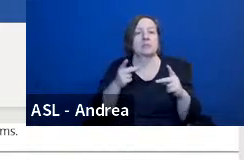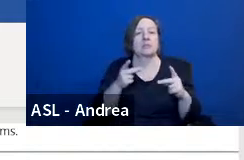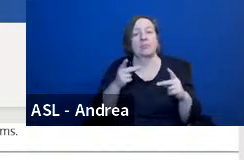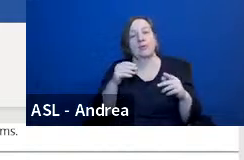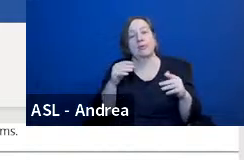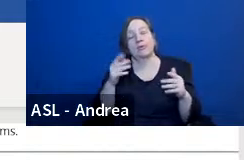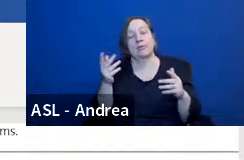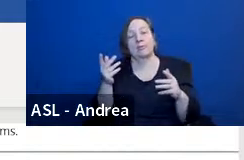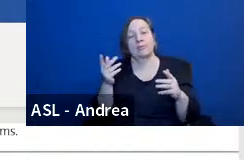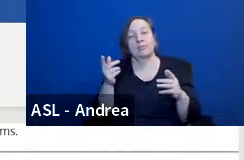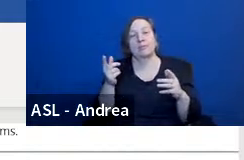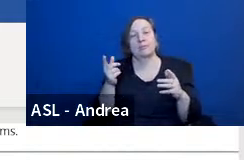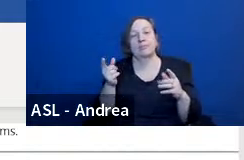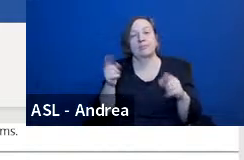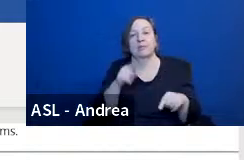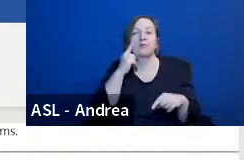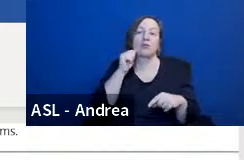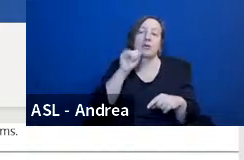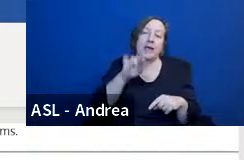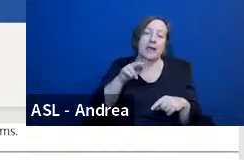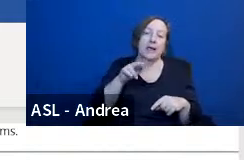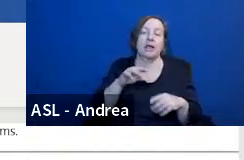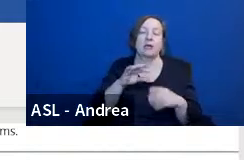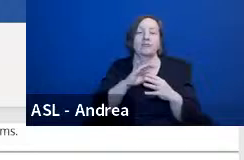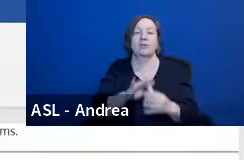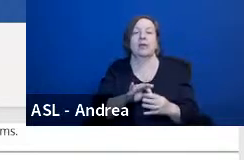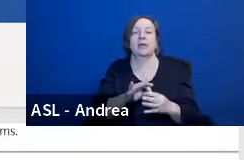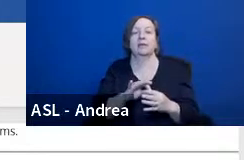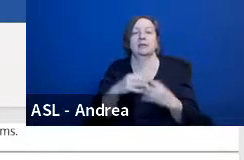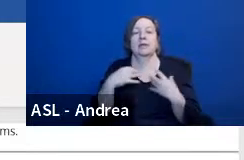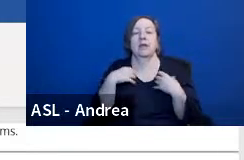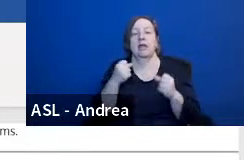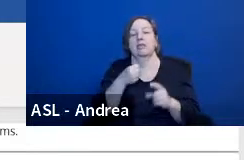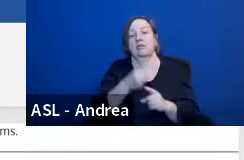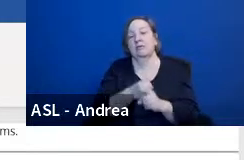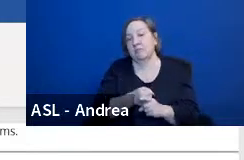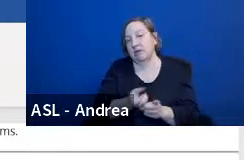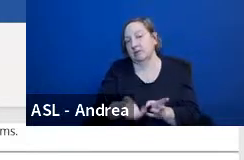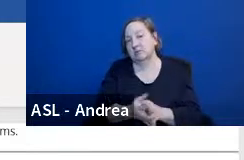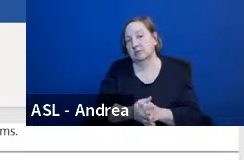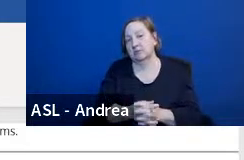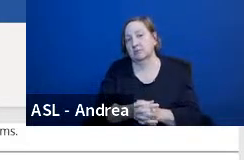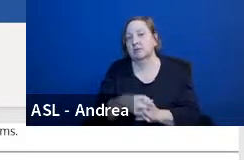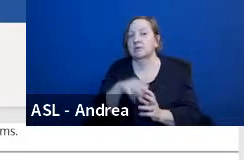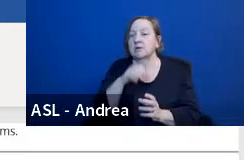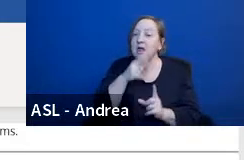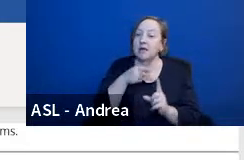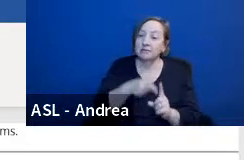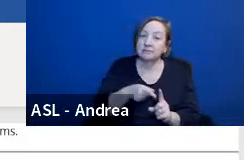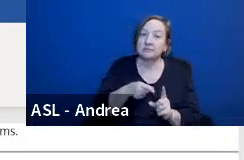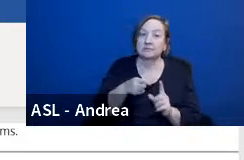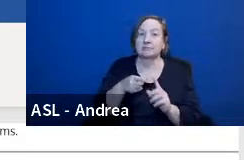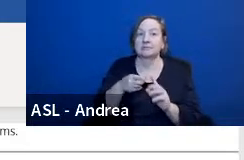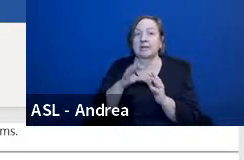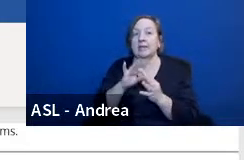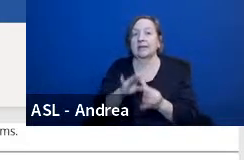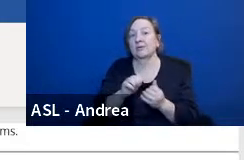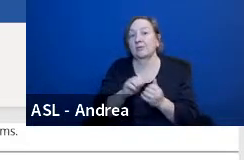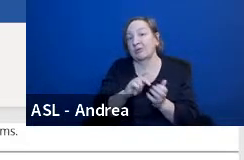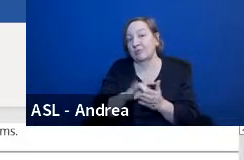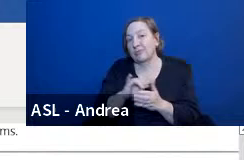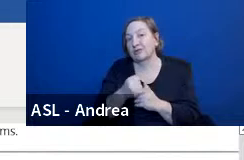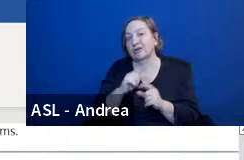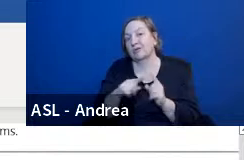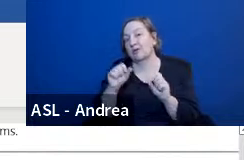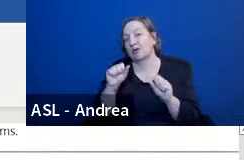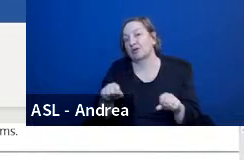for air-related health impacts. Not necessarily that are connected with the project, but it could